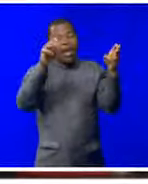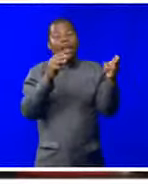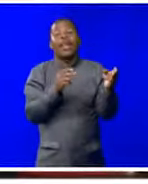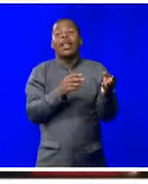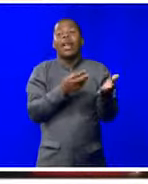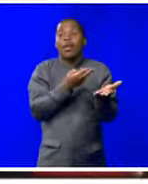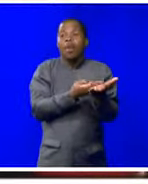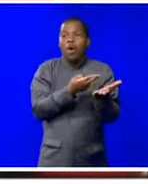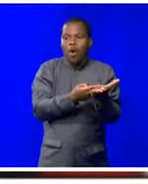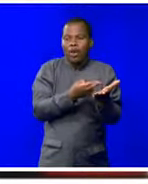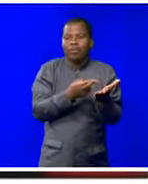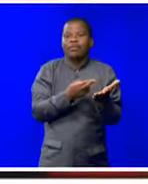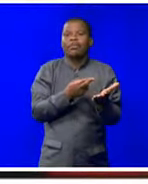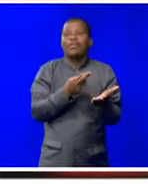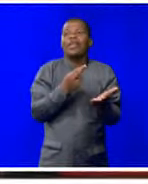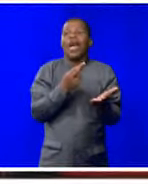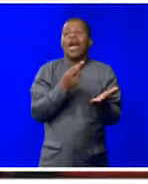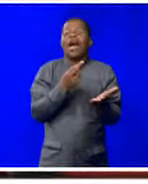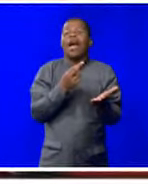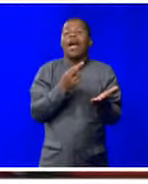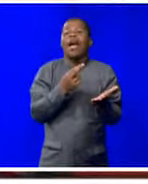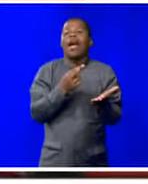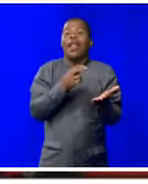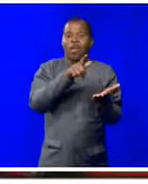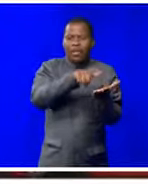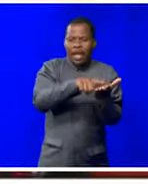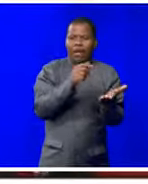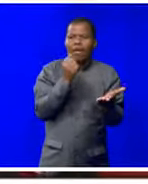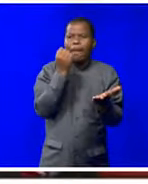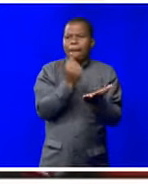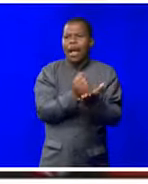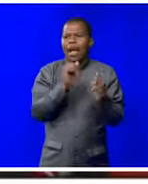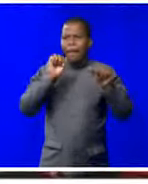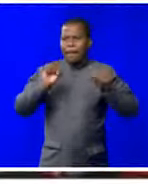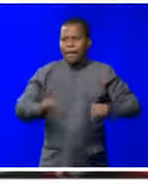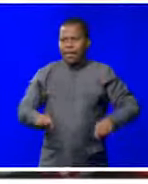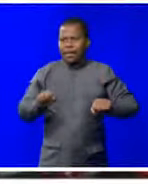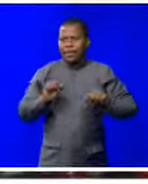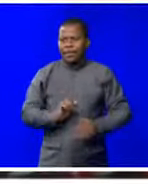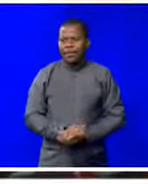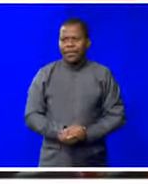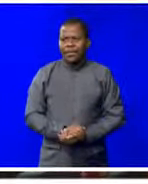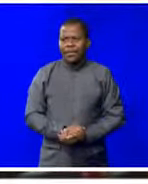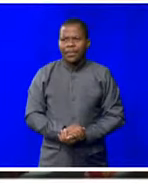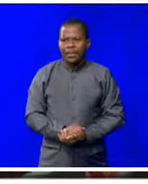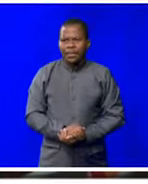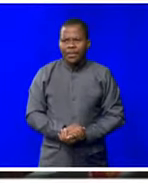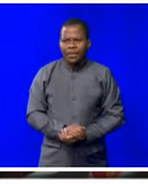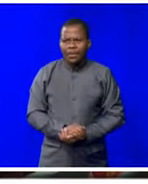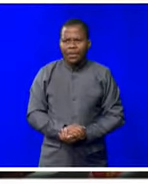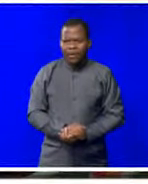with the Worksmen's Compensation Amendment Bill of 2022. Reporting for Eswatini TV